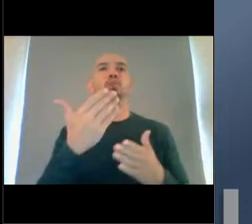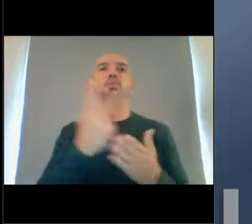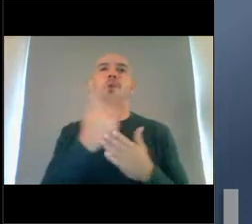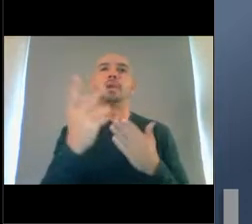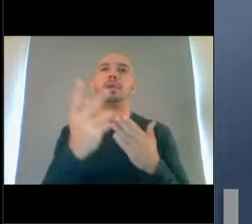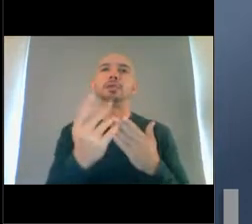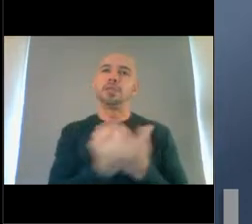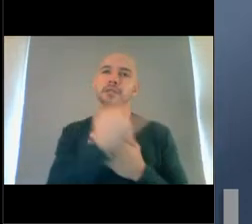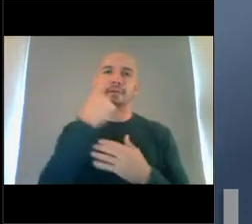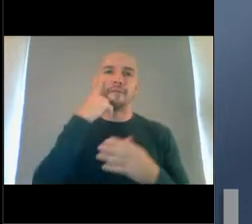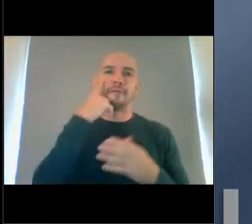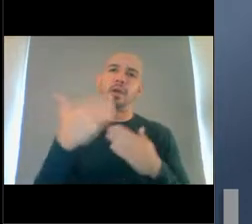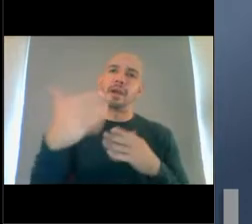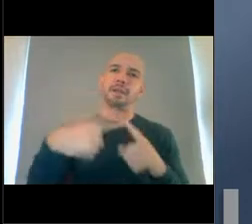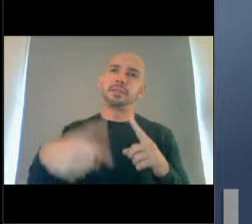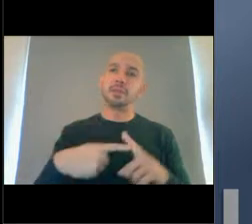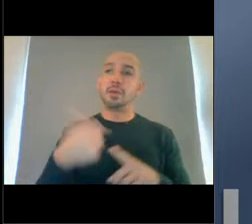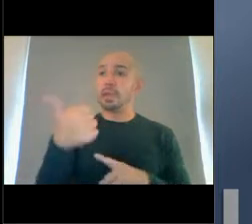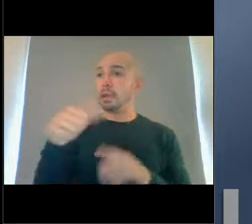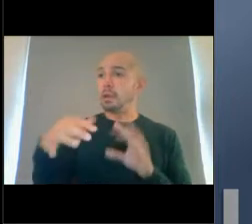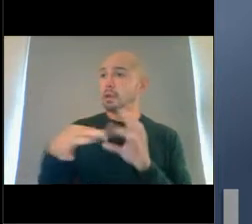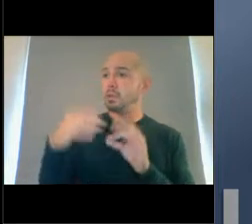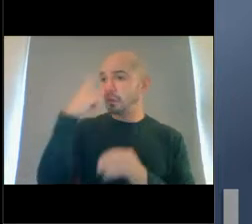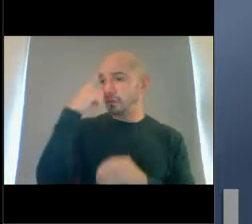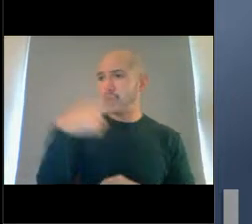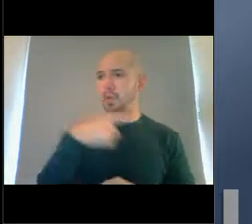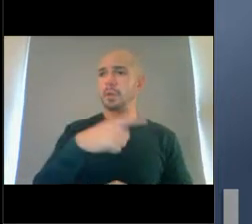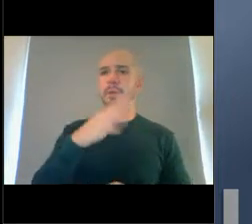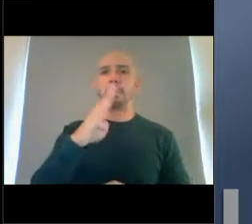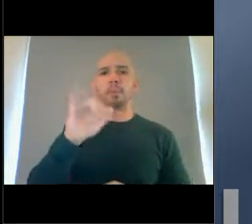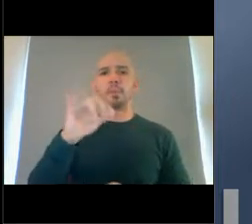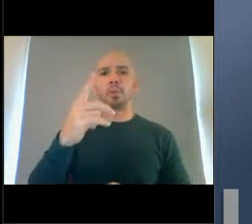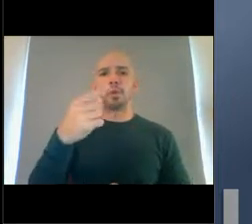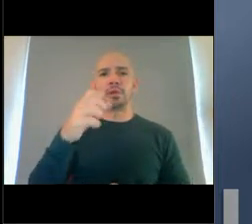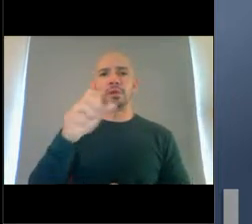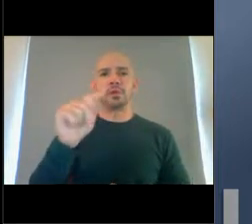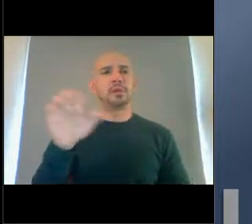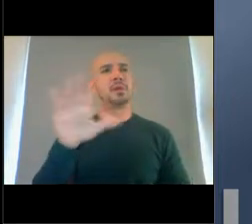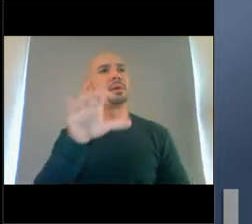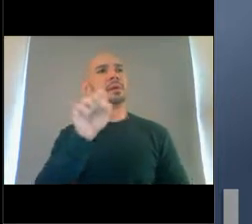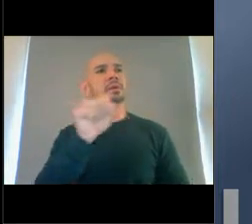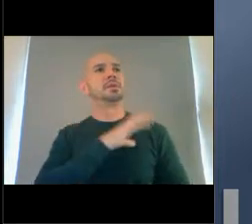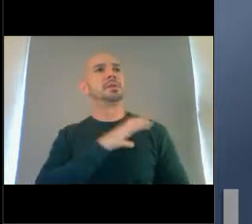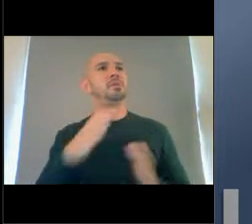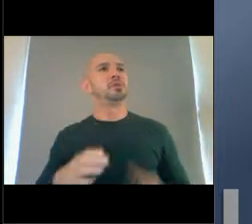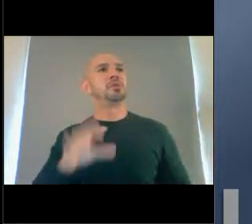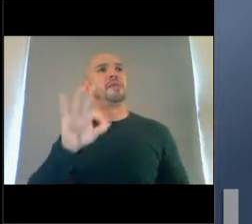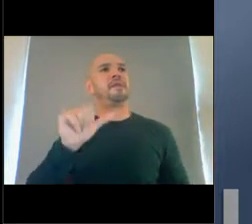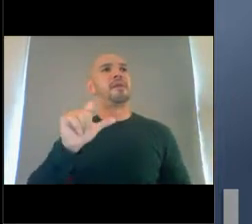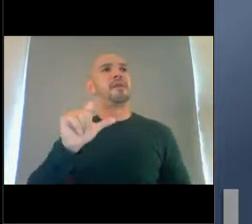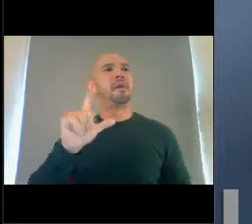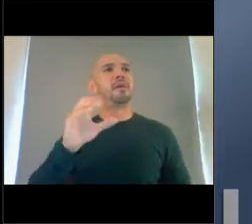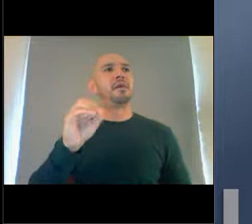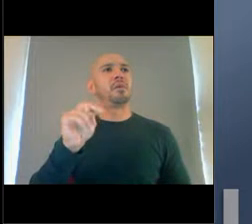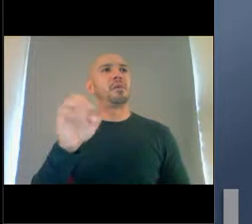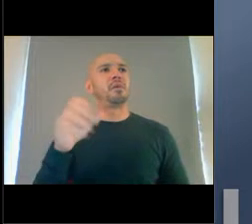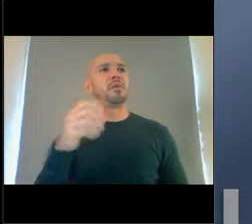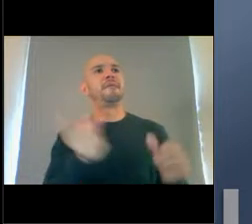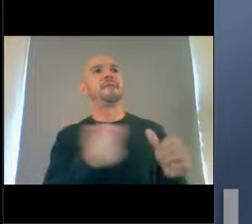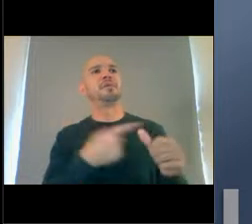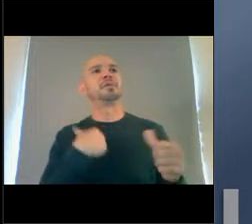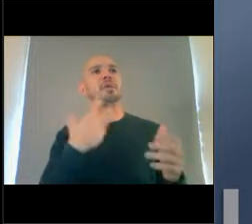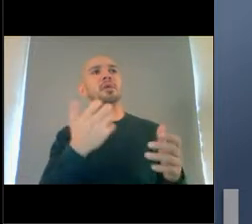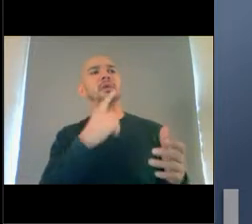any questions for bridgette yes commissioner falcone thank you chair uh first of all i wanted to